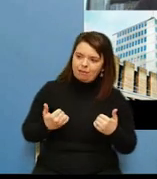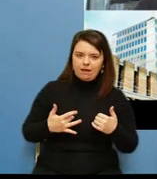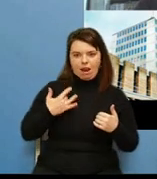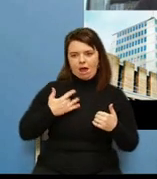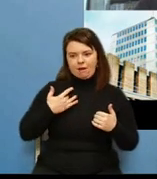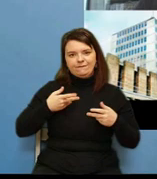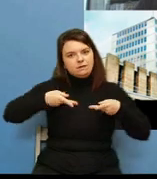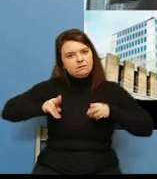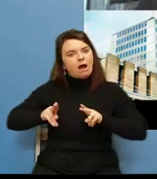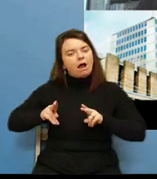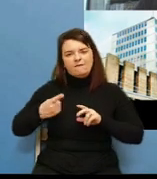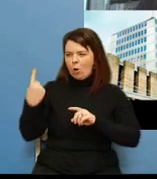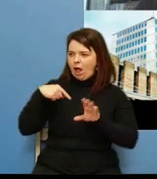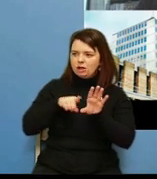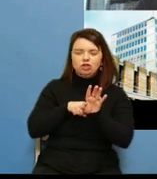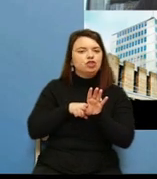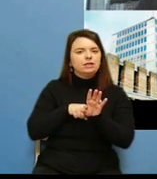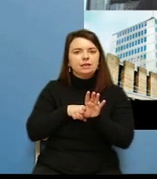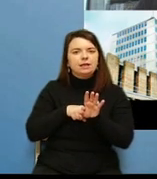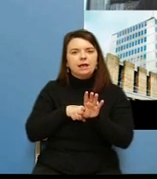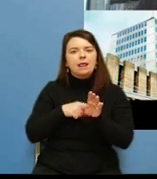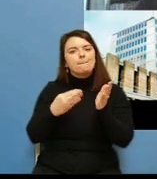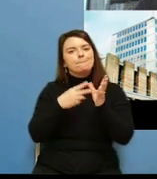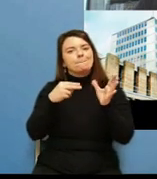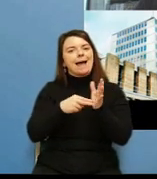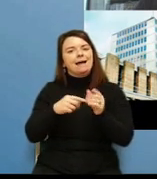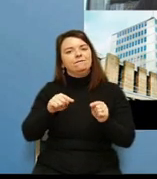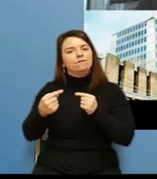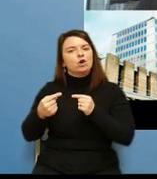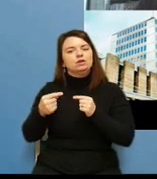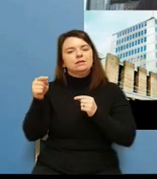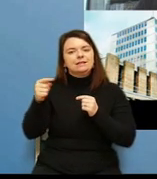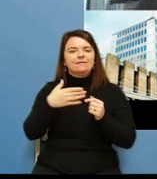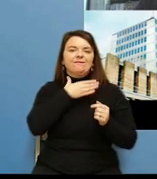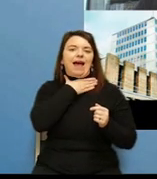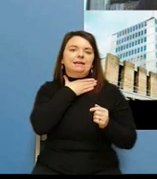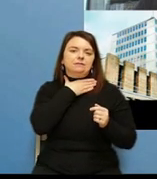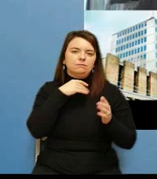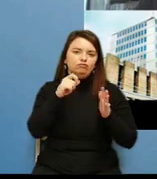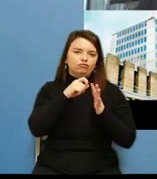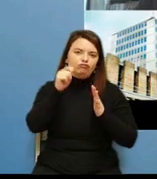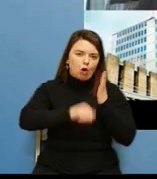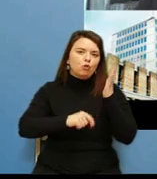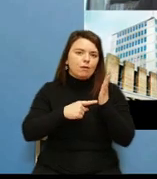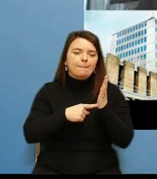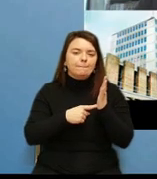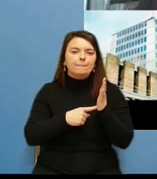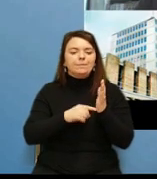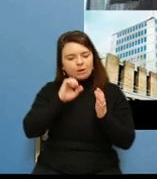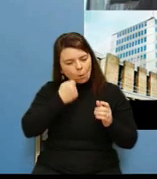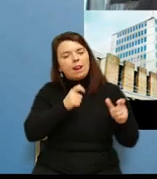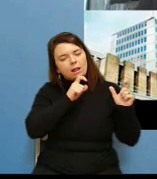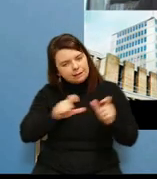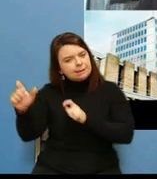in our physical provision around healthy lifestyles in the last year, not least around the Man versus Fat programs and